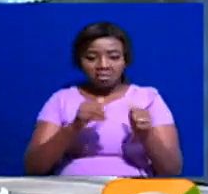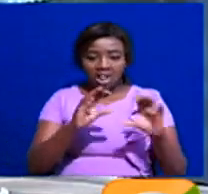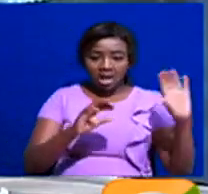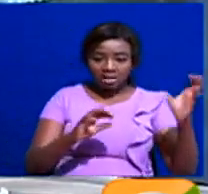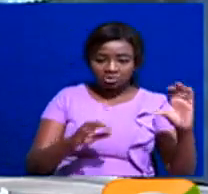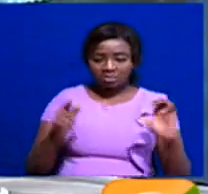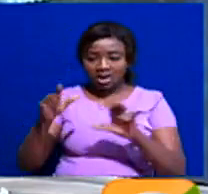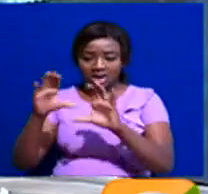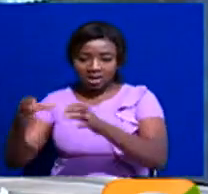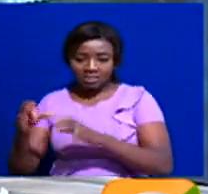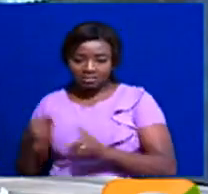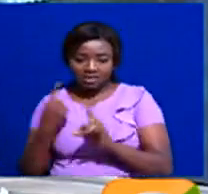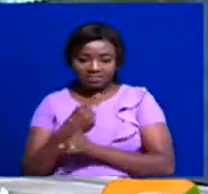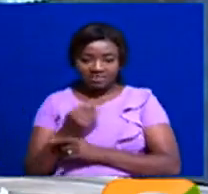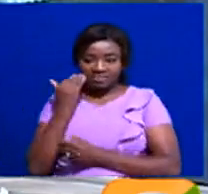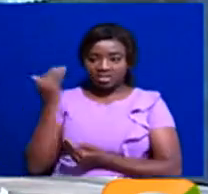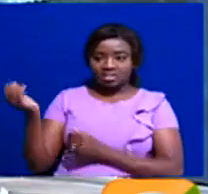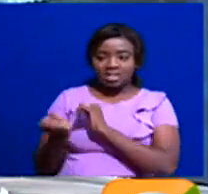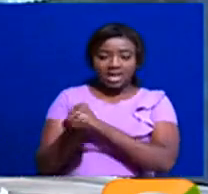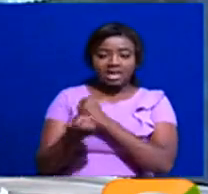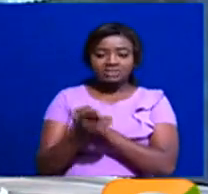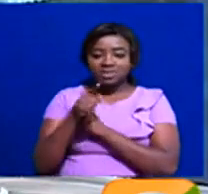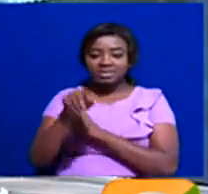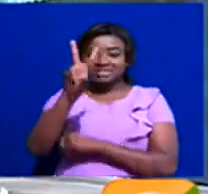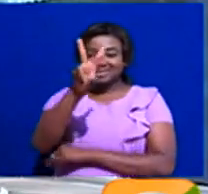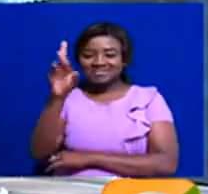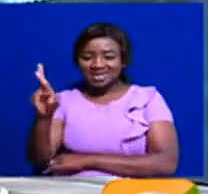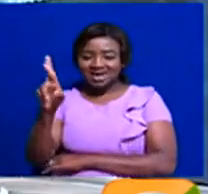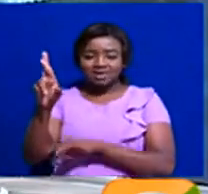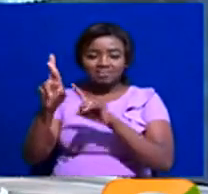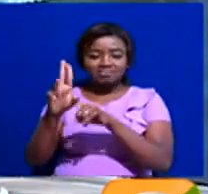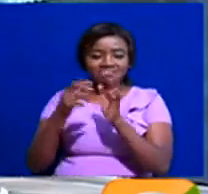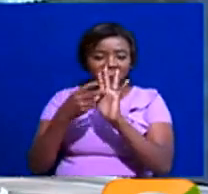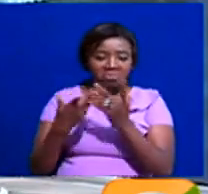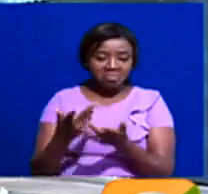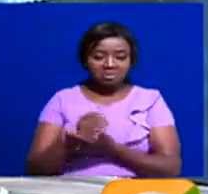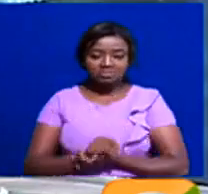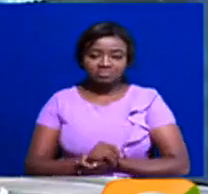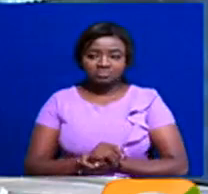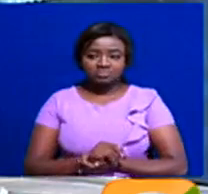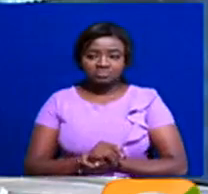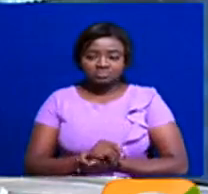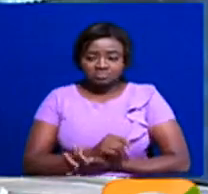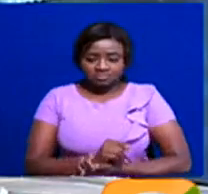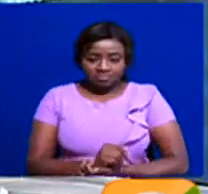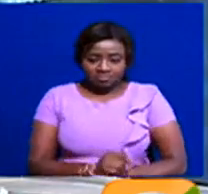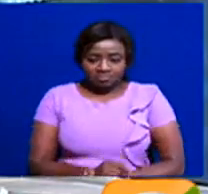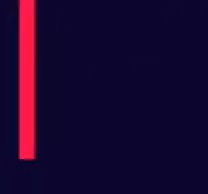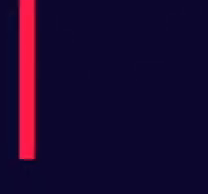as well. Edward Chwea tells us about the Black Rhino VR, a venture specializing in extended reality.